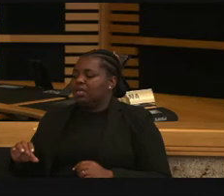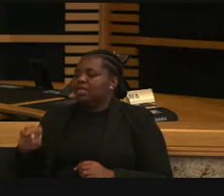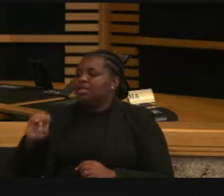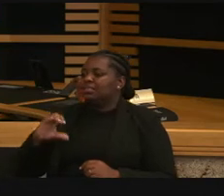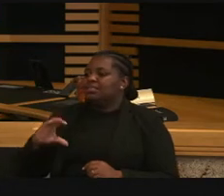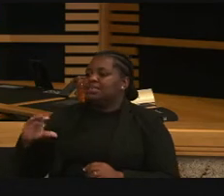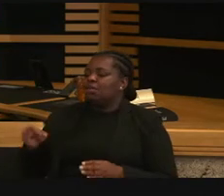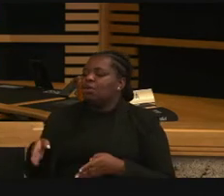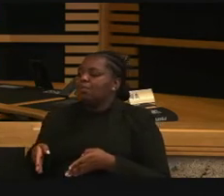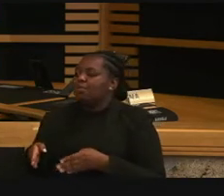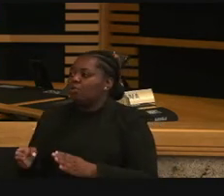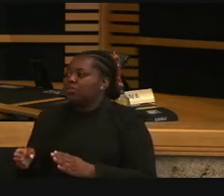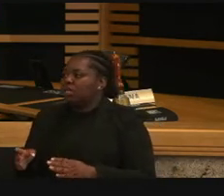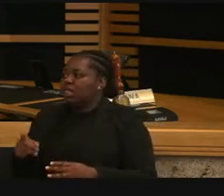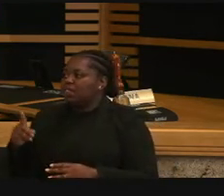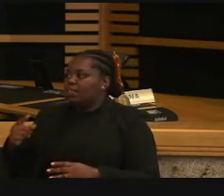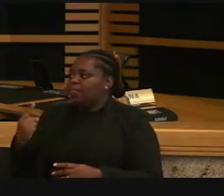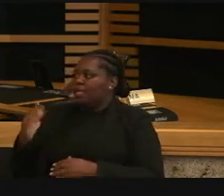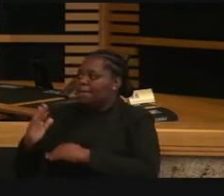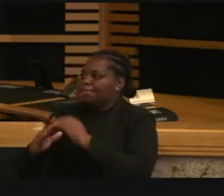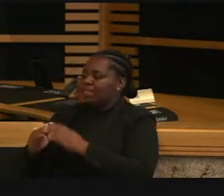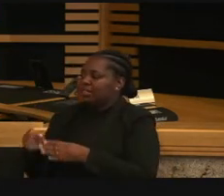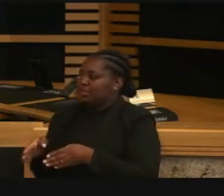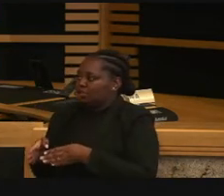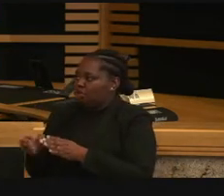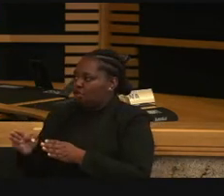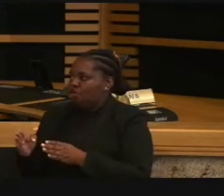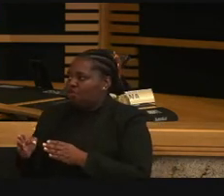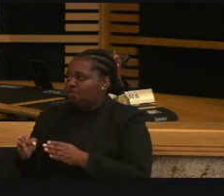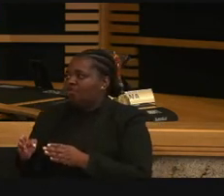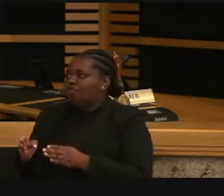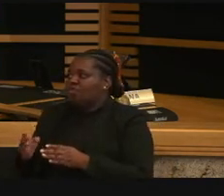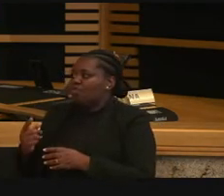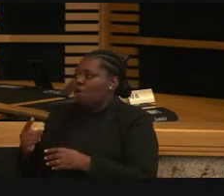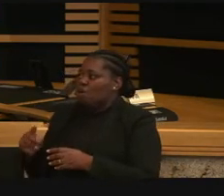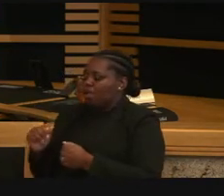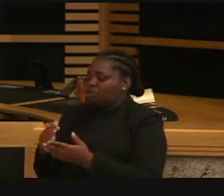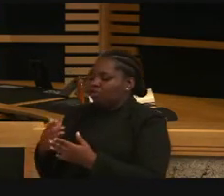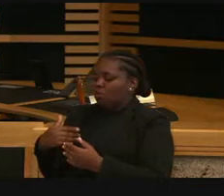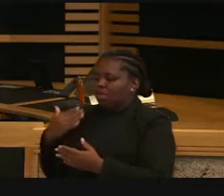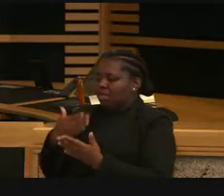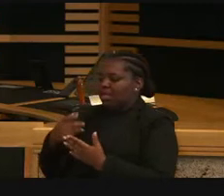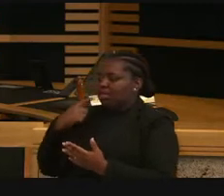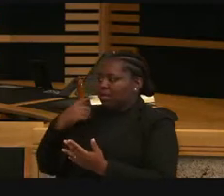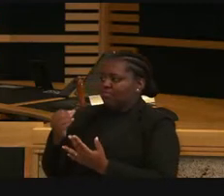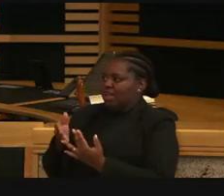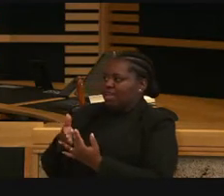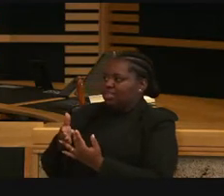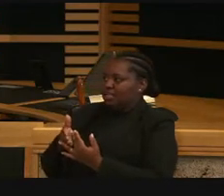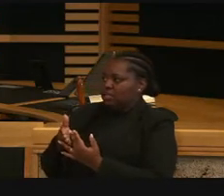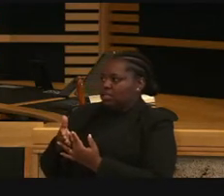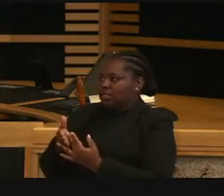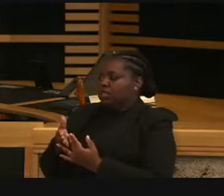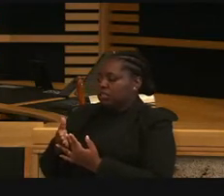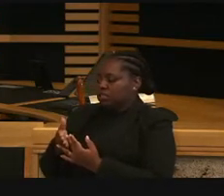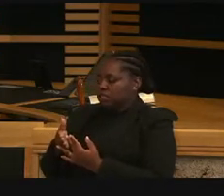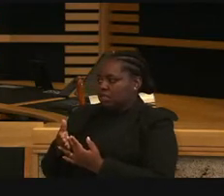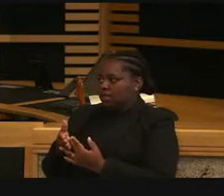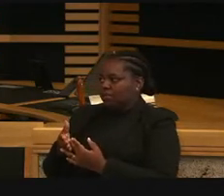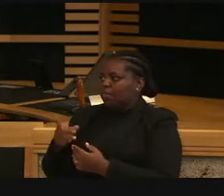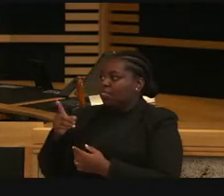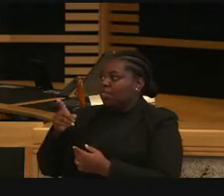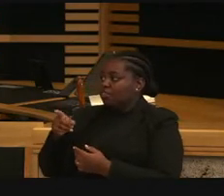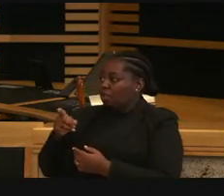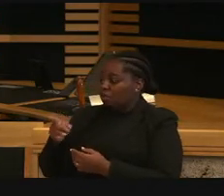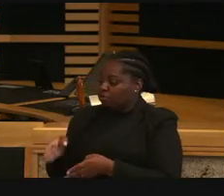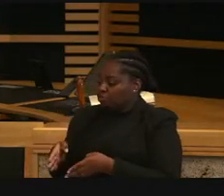Cape roads, they only build roads for military, so that for the border wars. And those